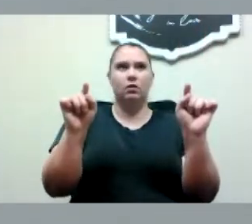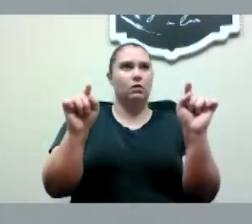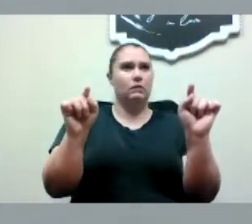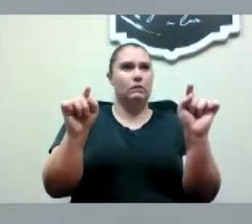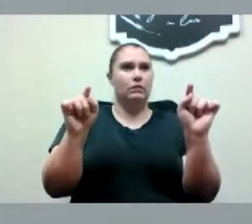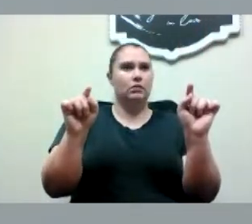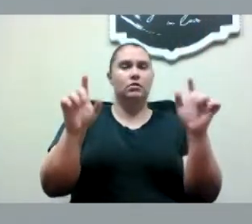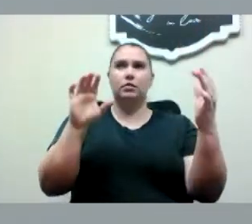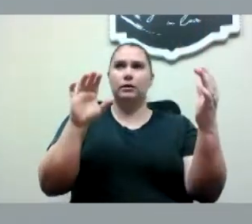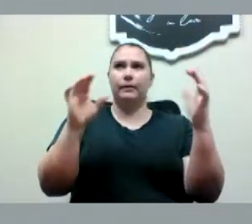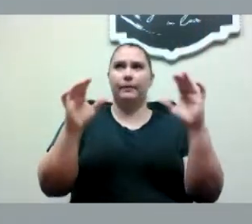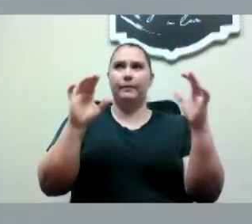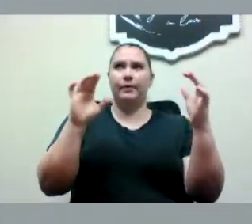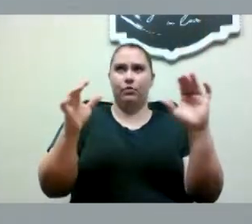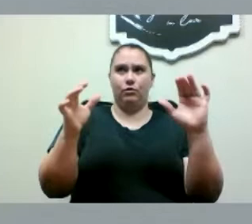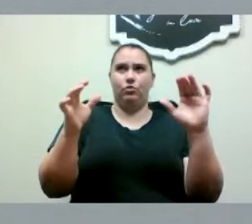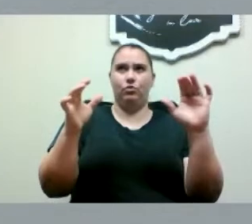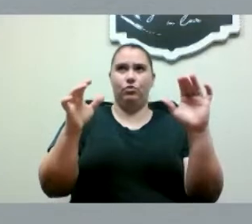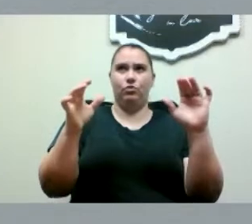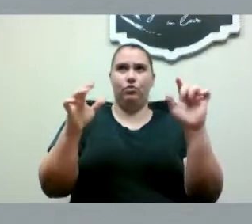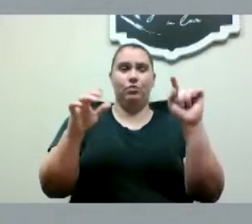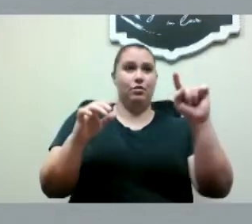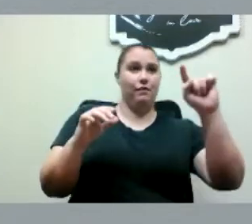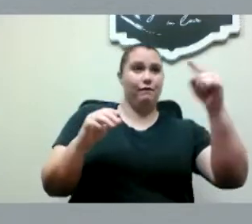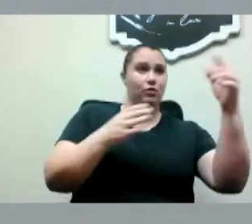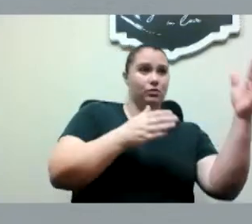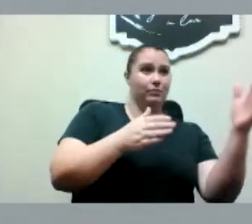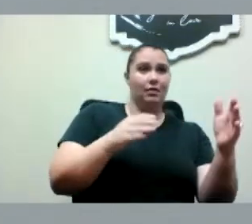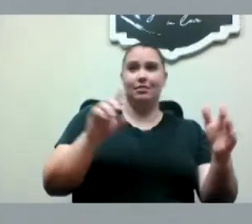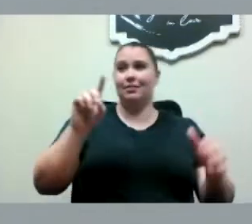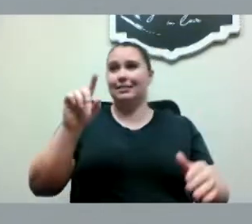and compare that with Mr. Davis's